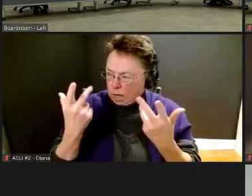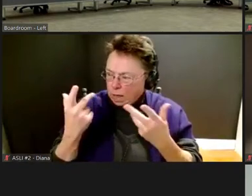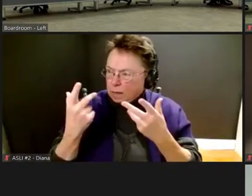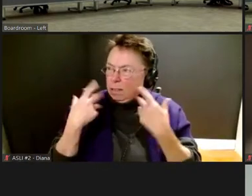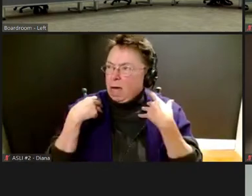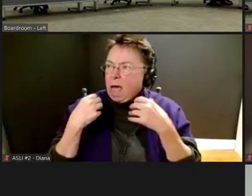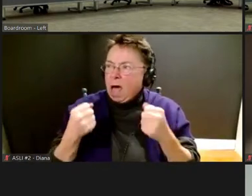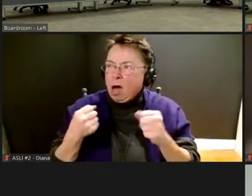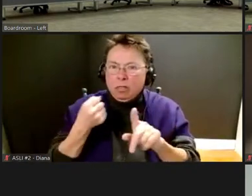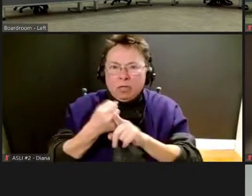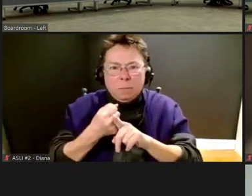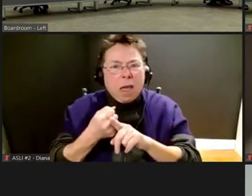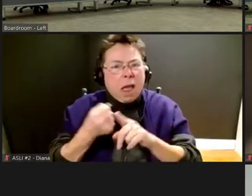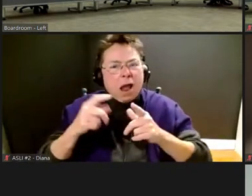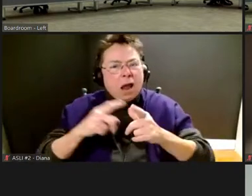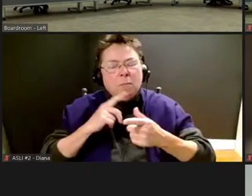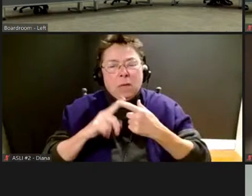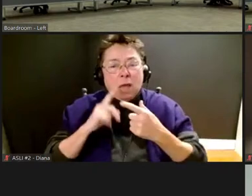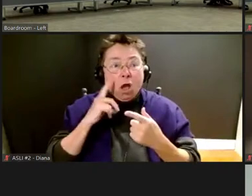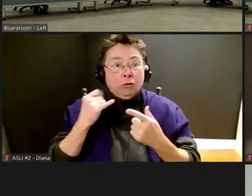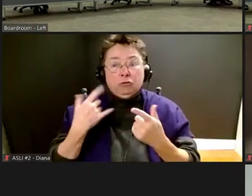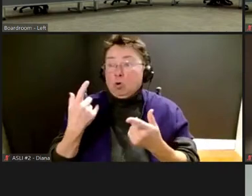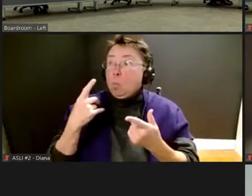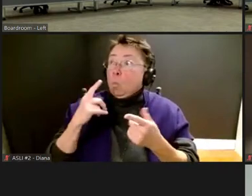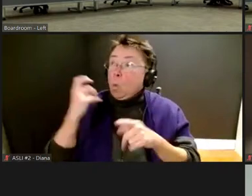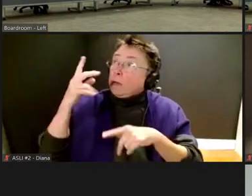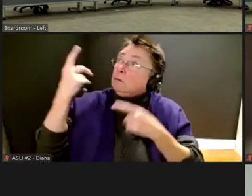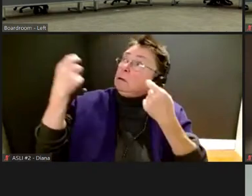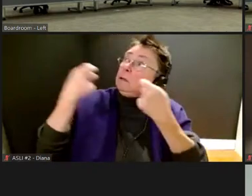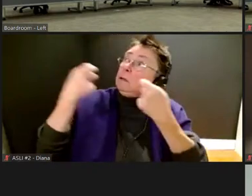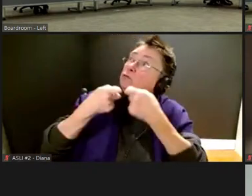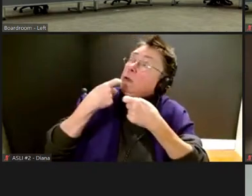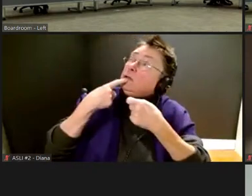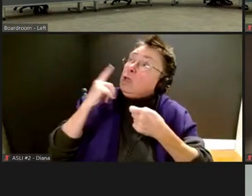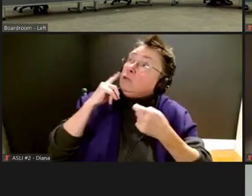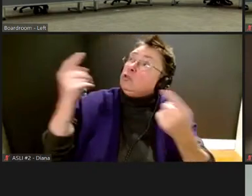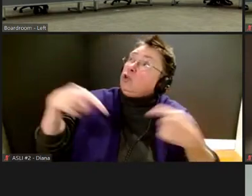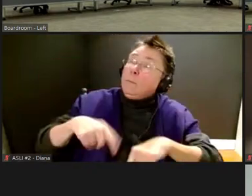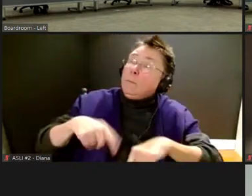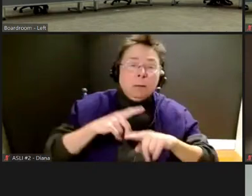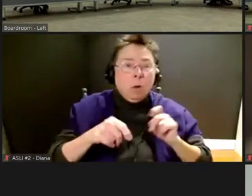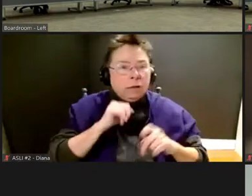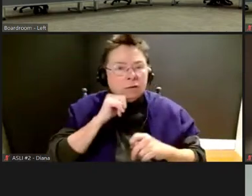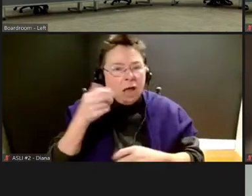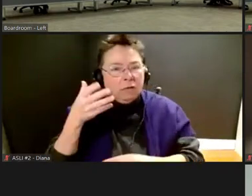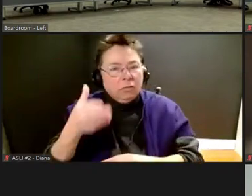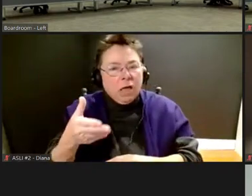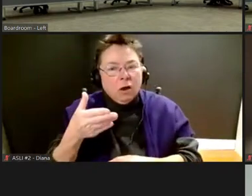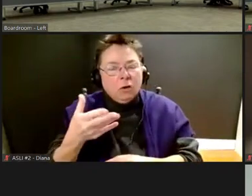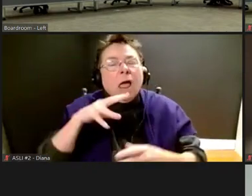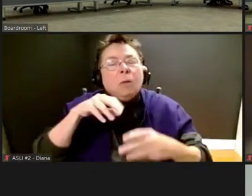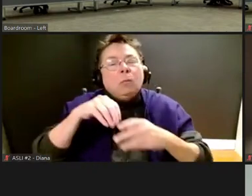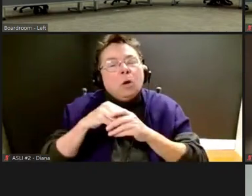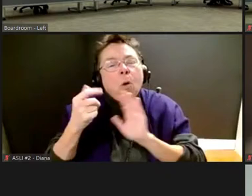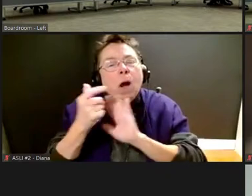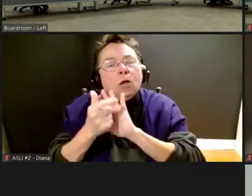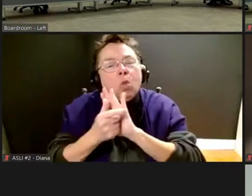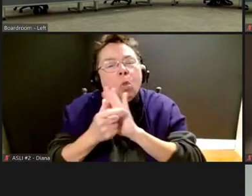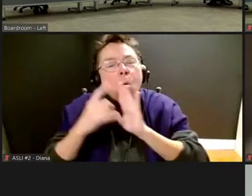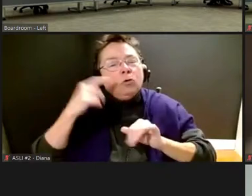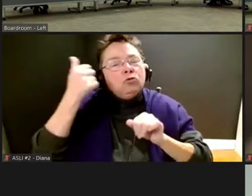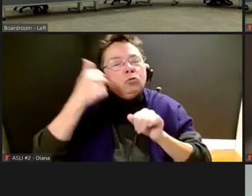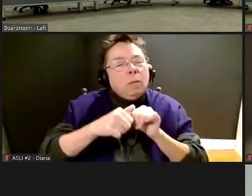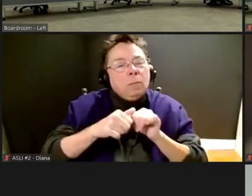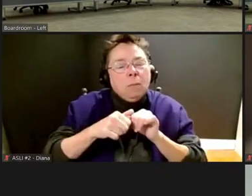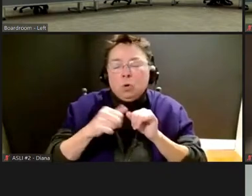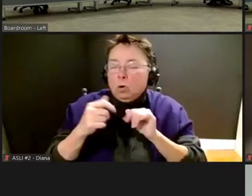Chicago winter since the tracking app isn't fixed. It requires clergy. And it requires lawyers to remember that the CTA